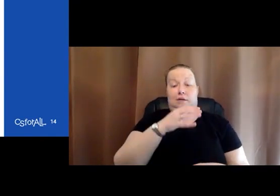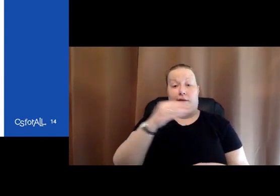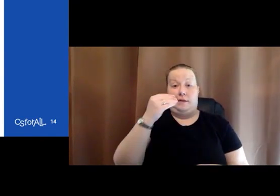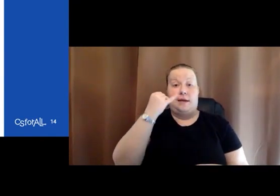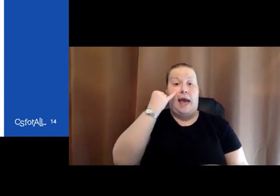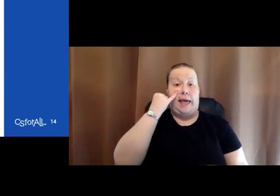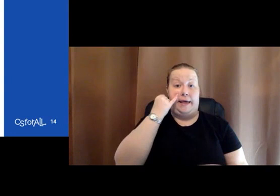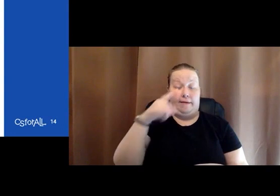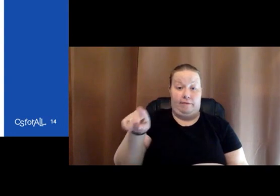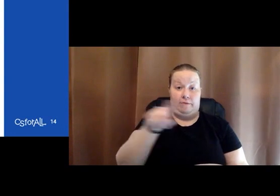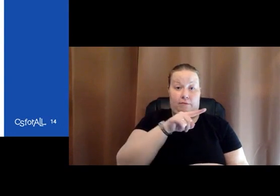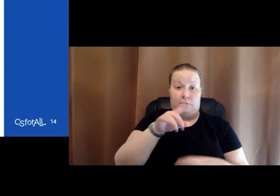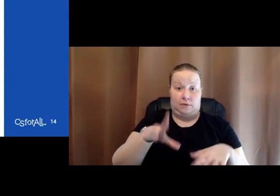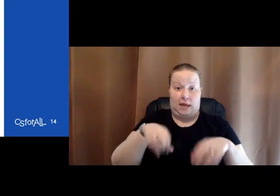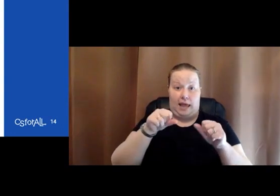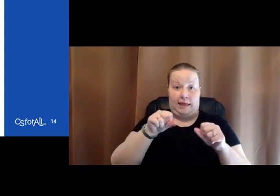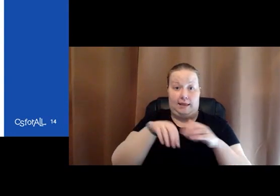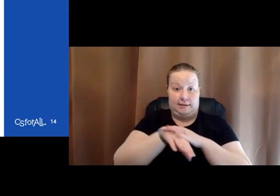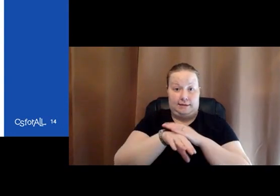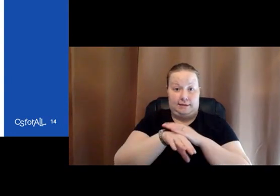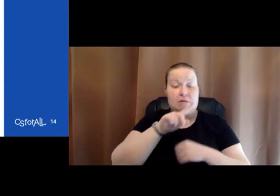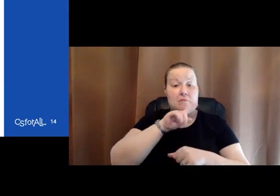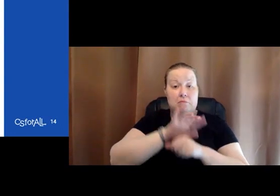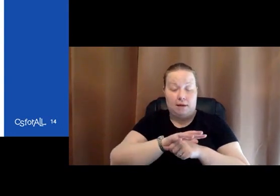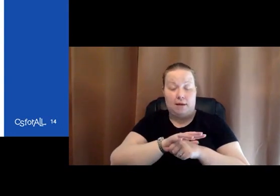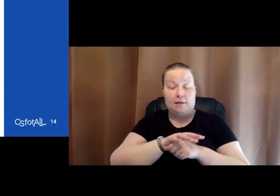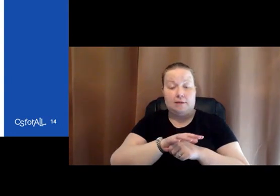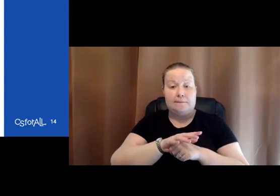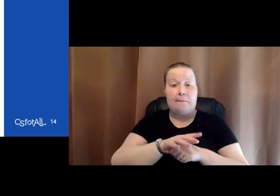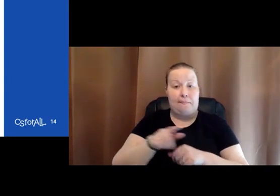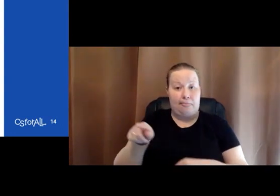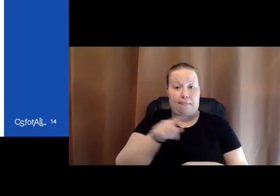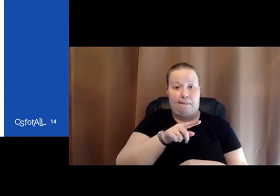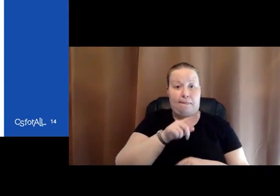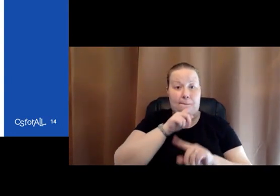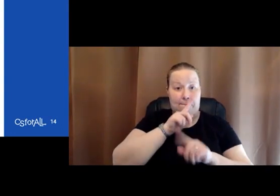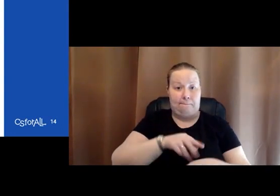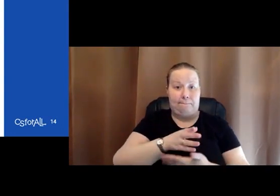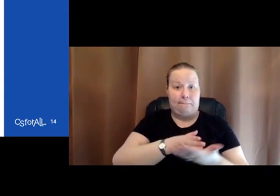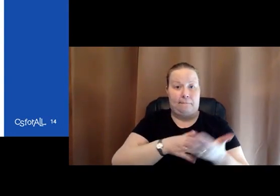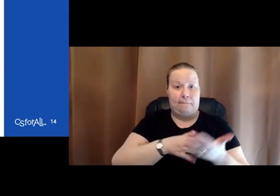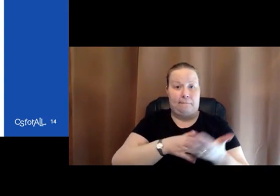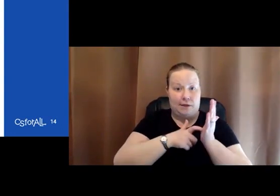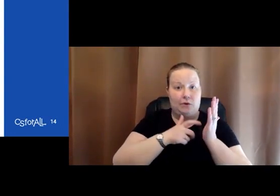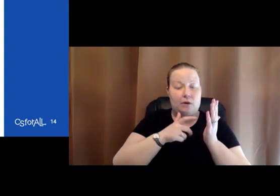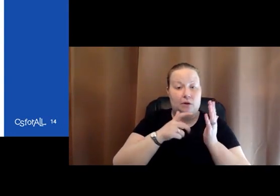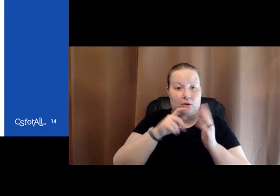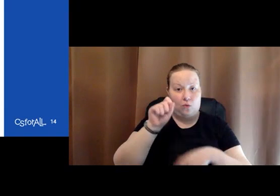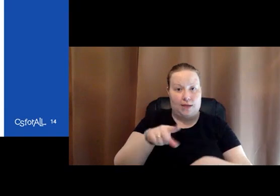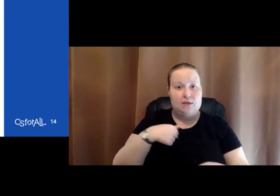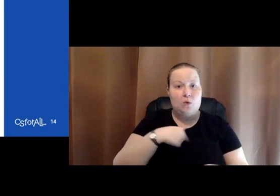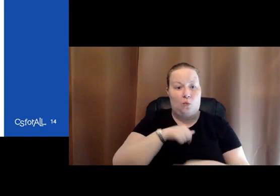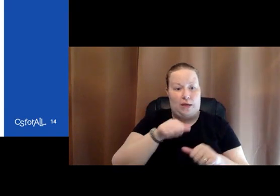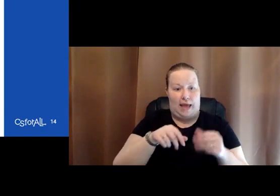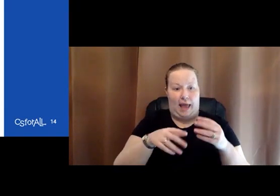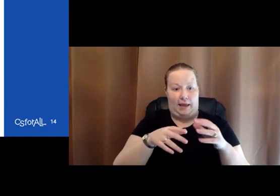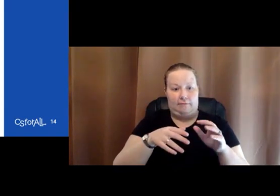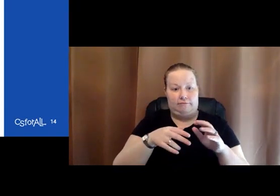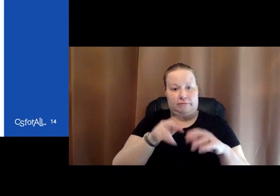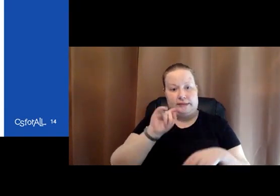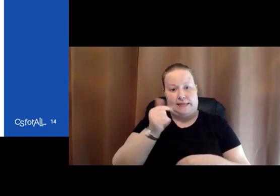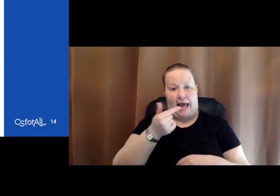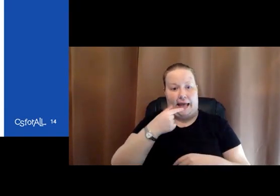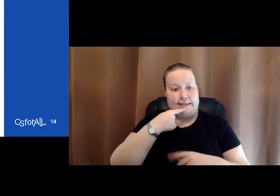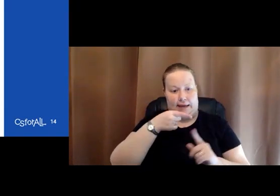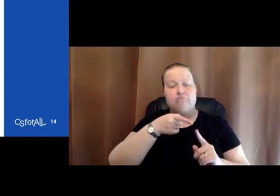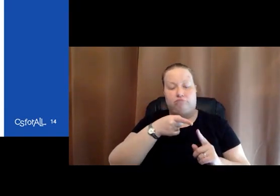have taken the accessibility pledge and they answer some criteria questions, we can tag that they are an organization that is paying